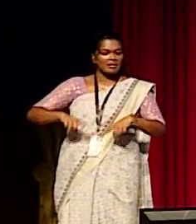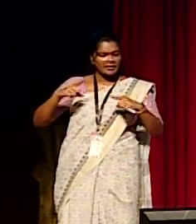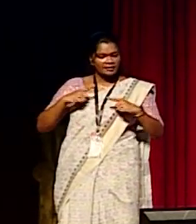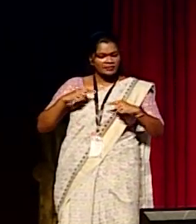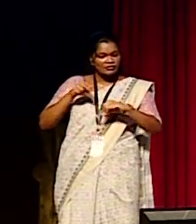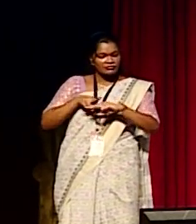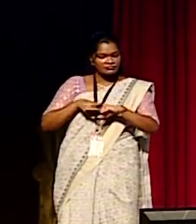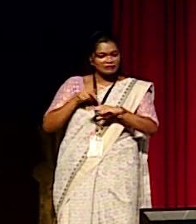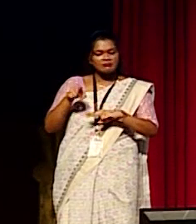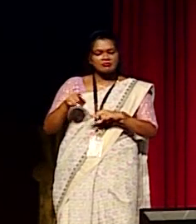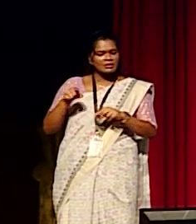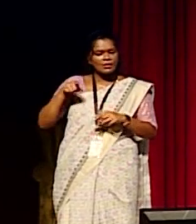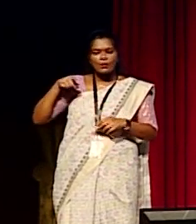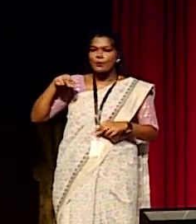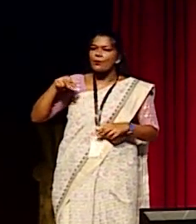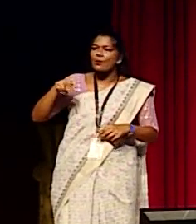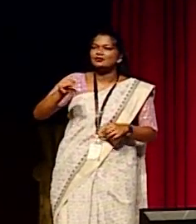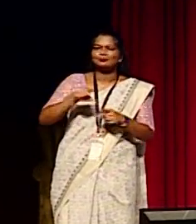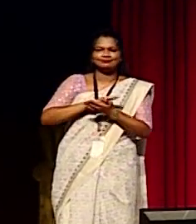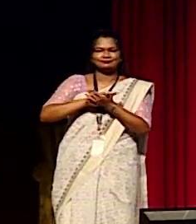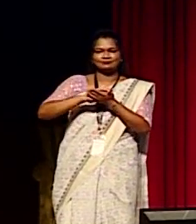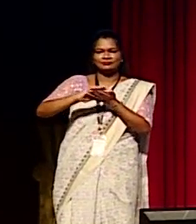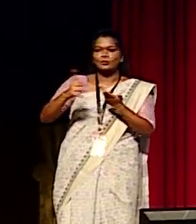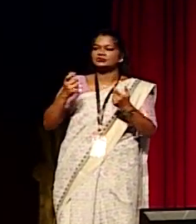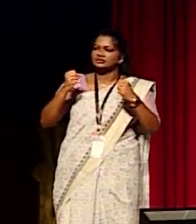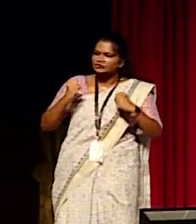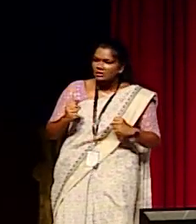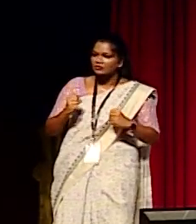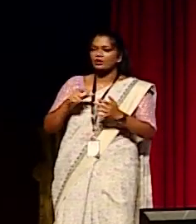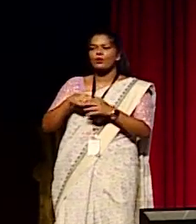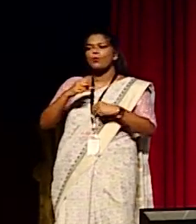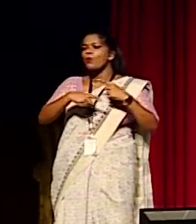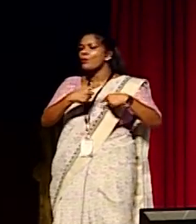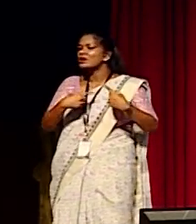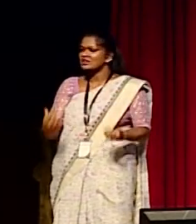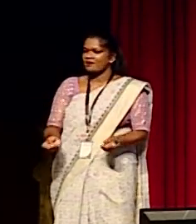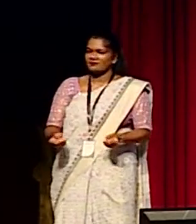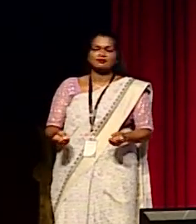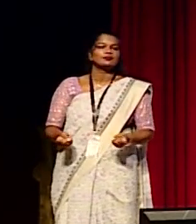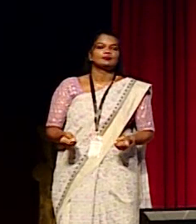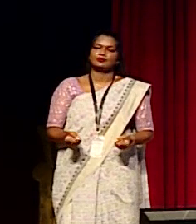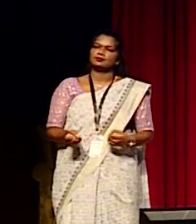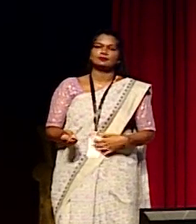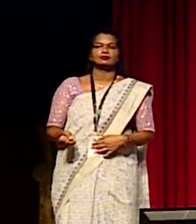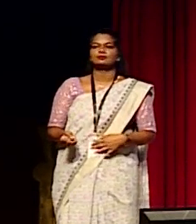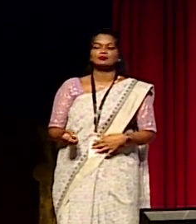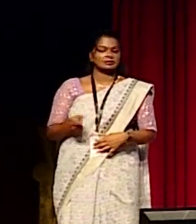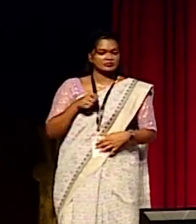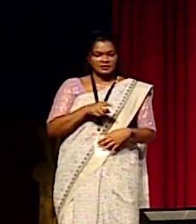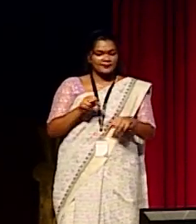is such that they walk on level surfaces, they sit on chairs, and they always wear shoes.